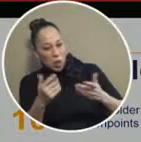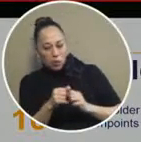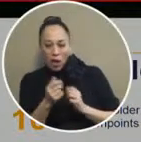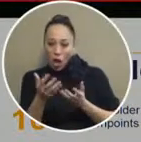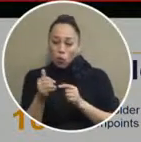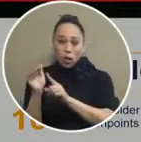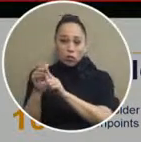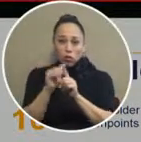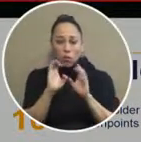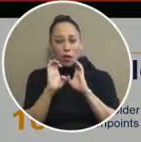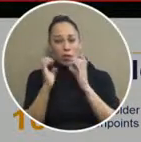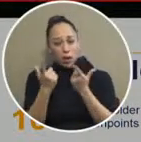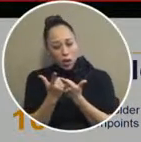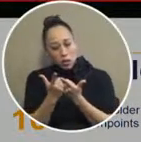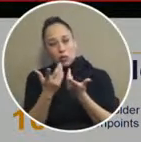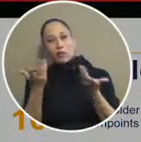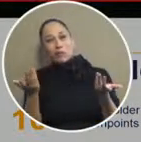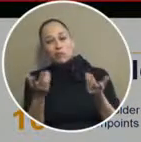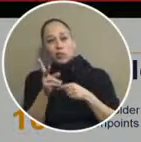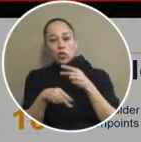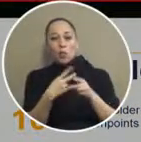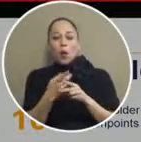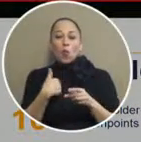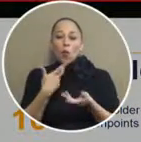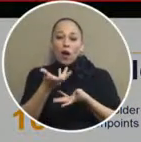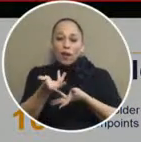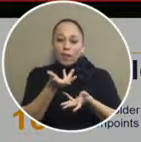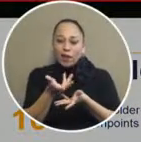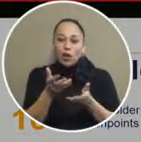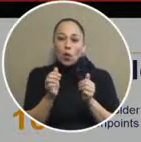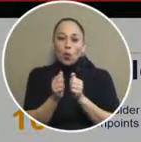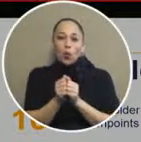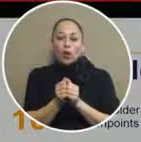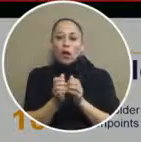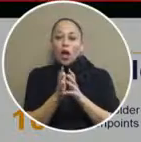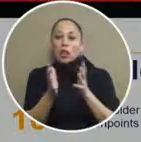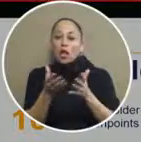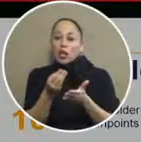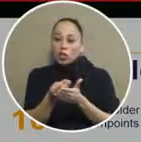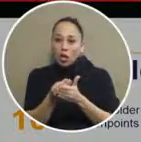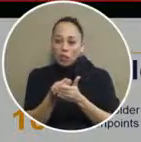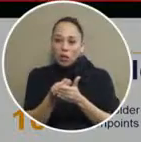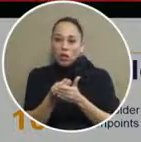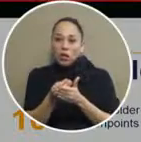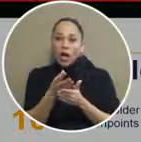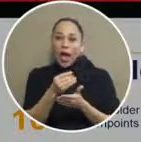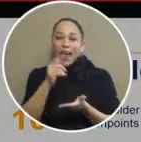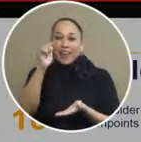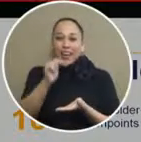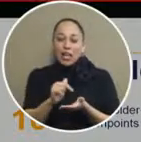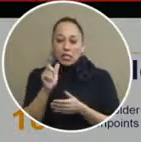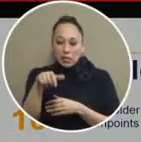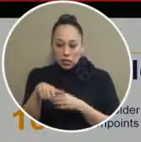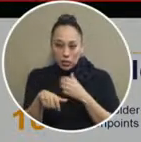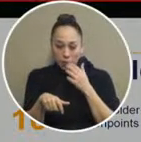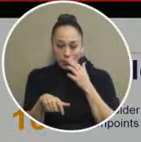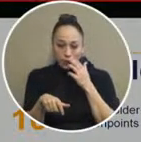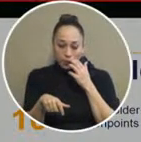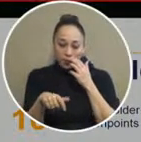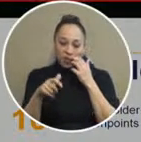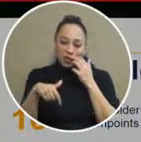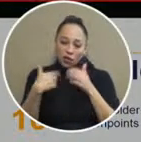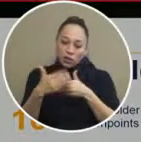to remind the council that typically when we're dealing with much fewer dollars and much less need,